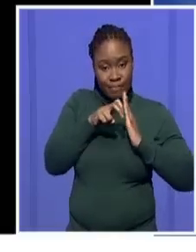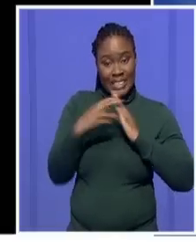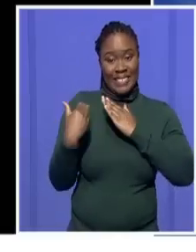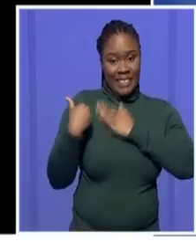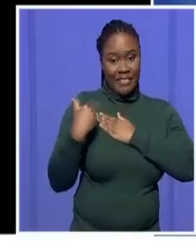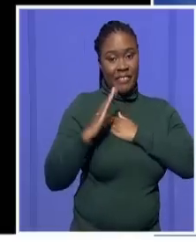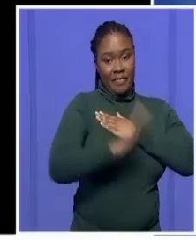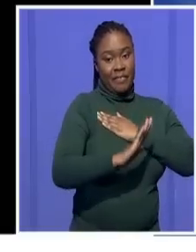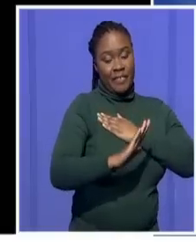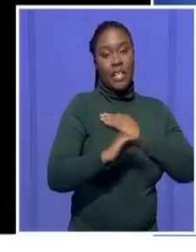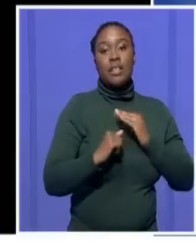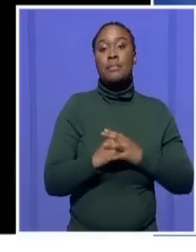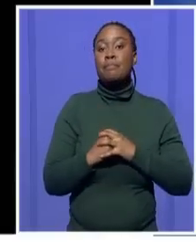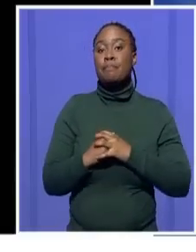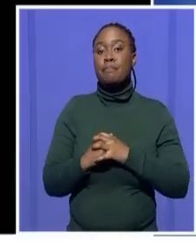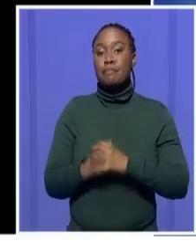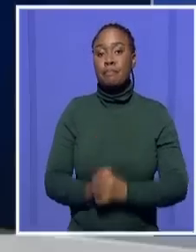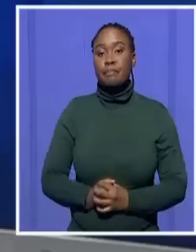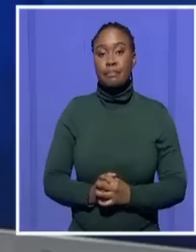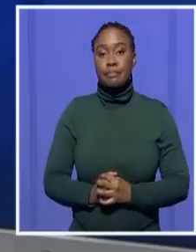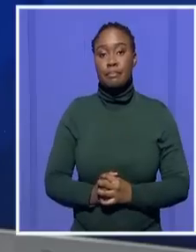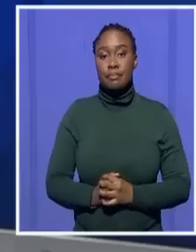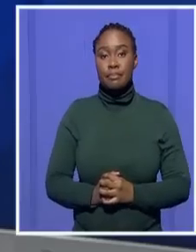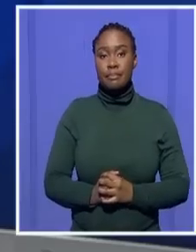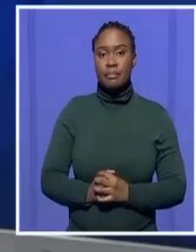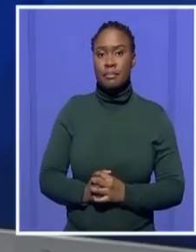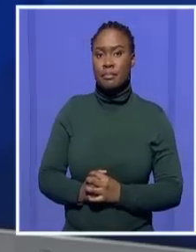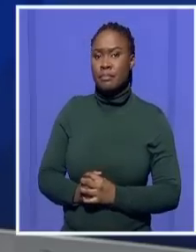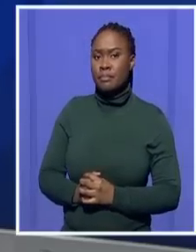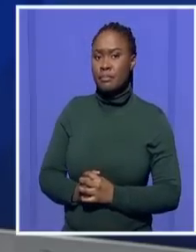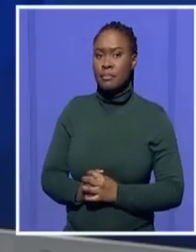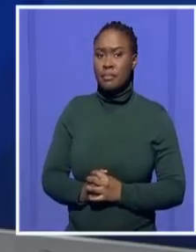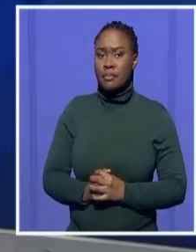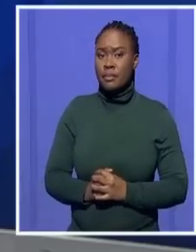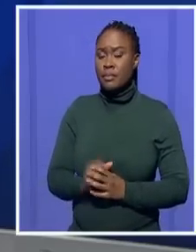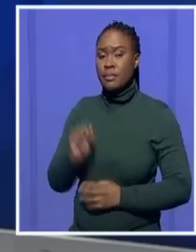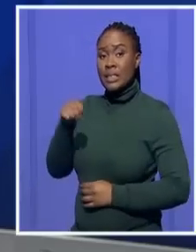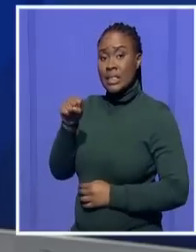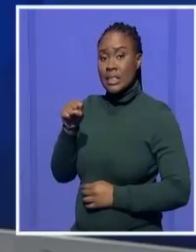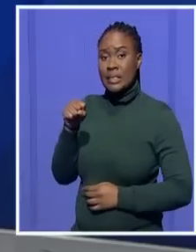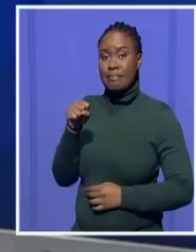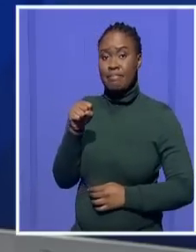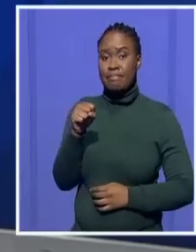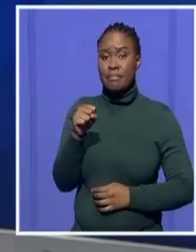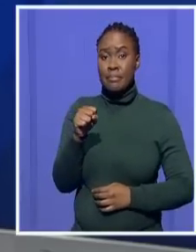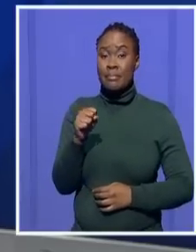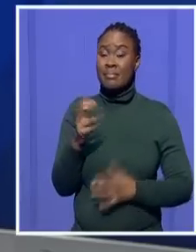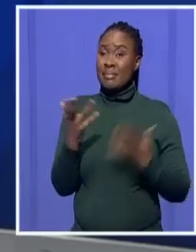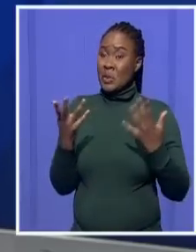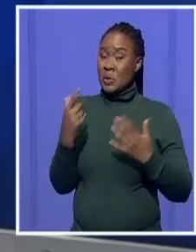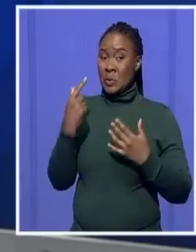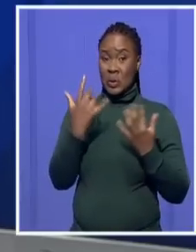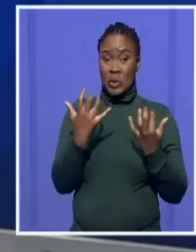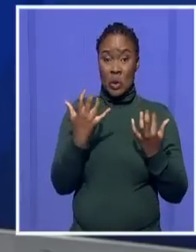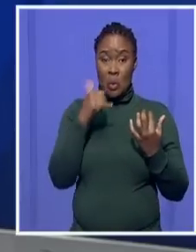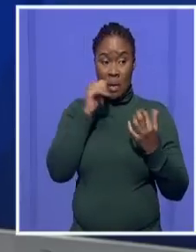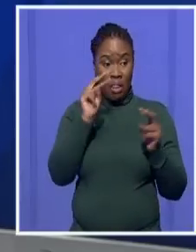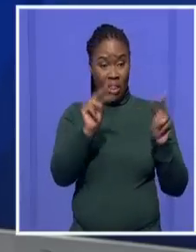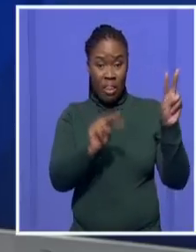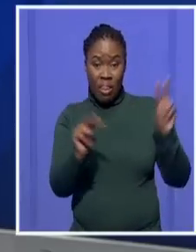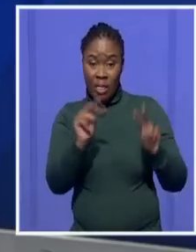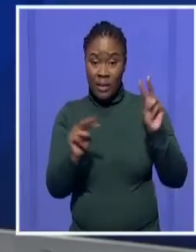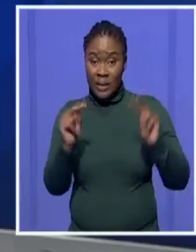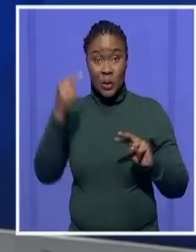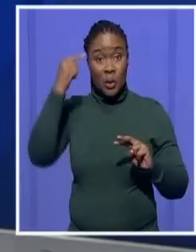well. From your assessment, being sounded. Yeah, from your assessment on the ground, Minoshni, is there enough